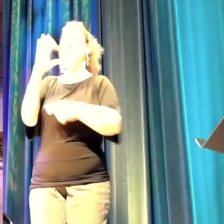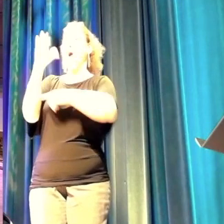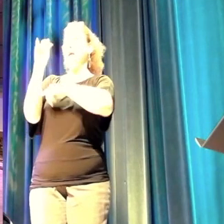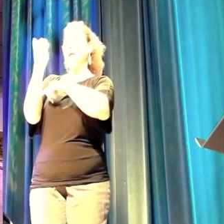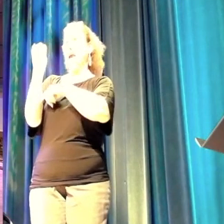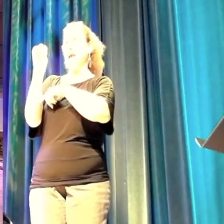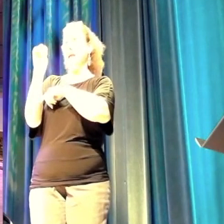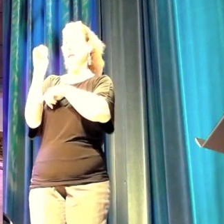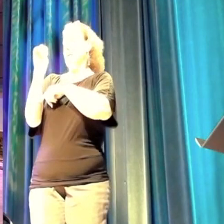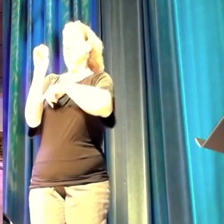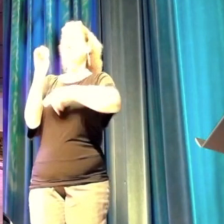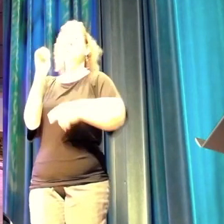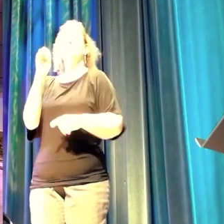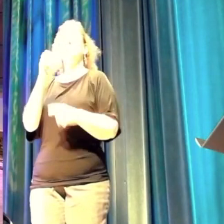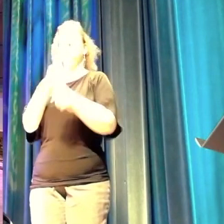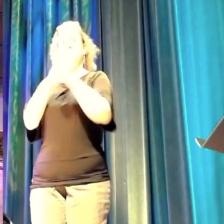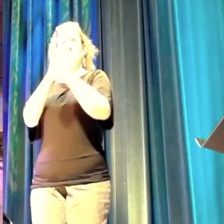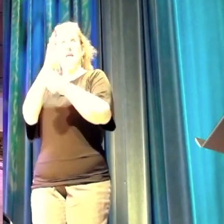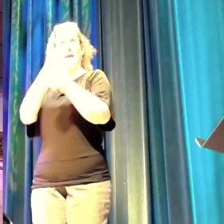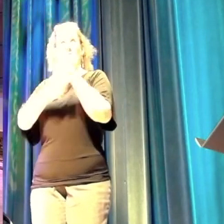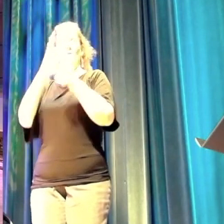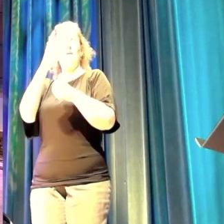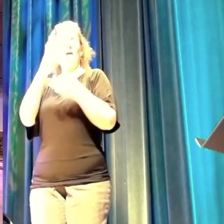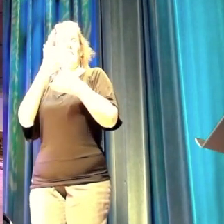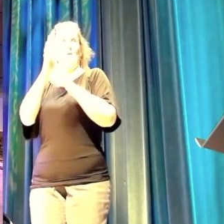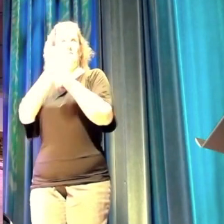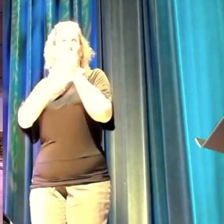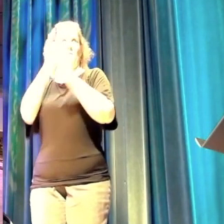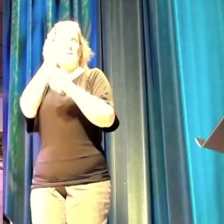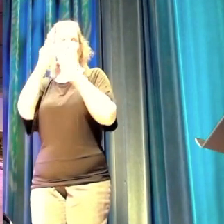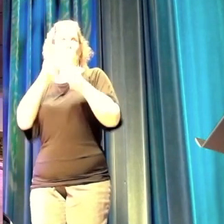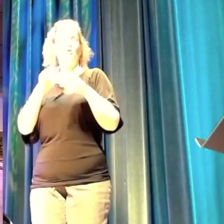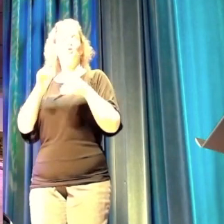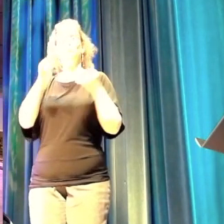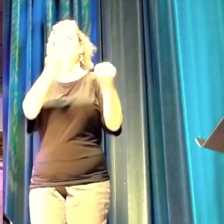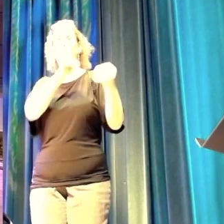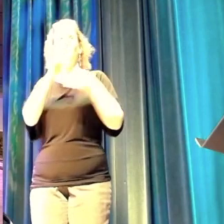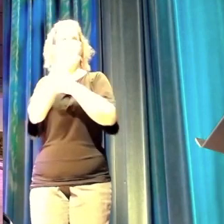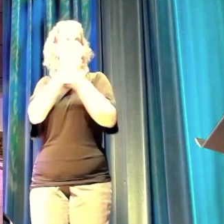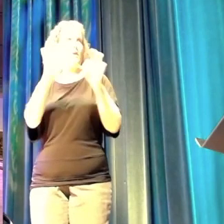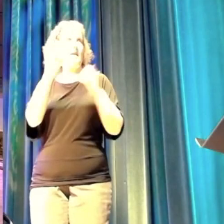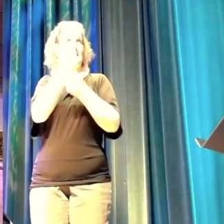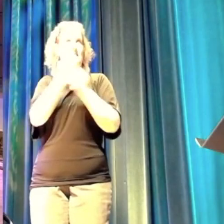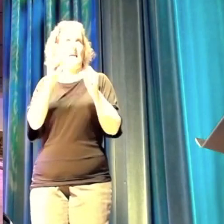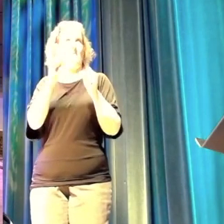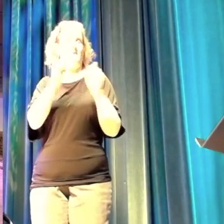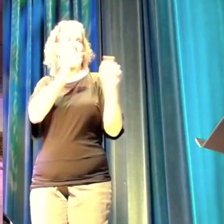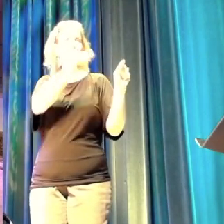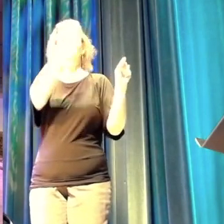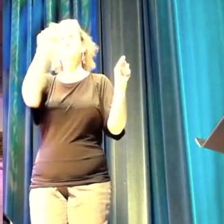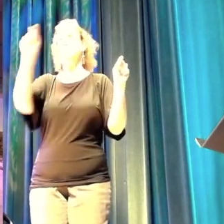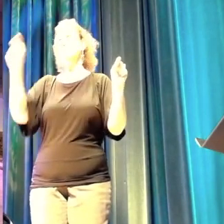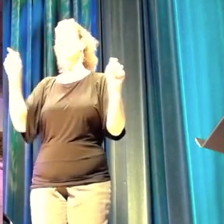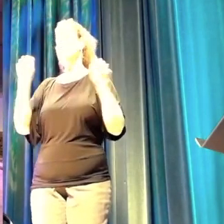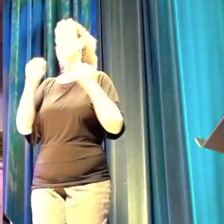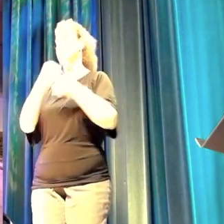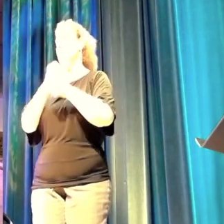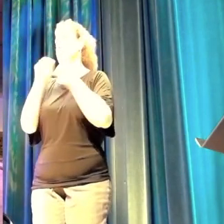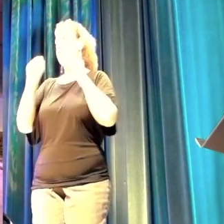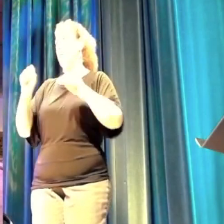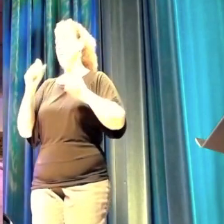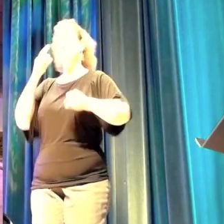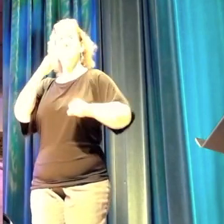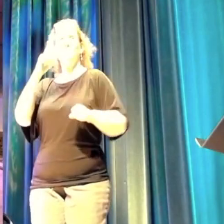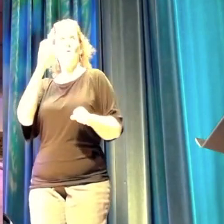Cane, by allowing every blind person to move freely and safely from place to place, makes it possible for